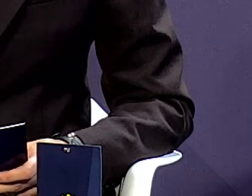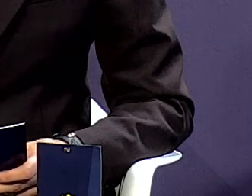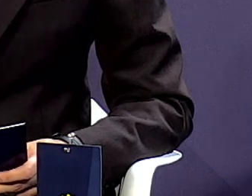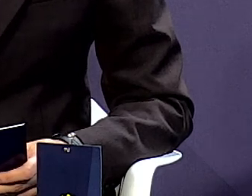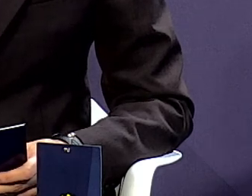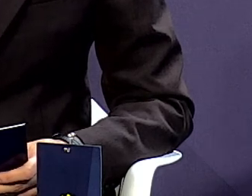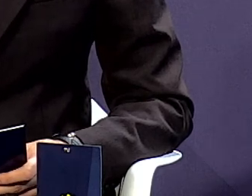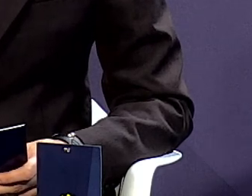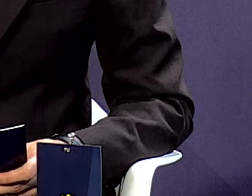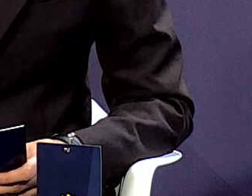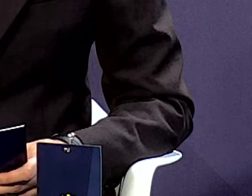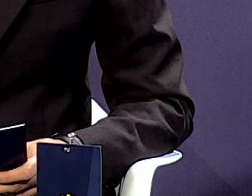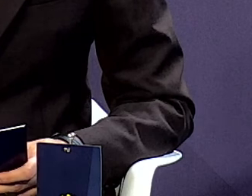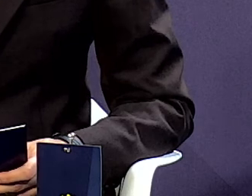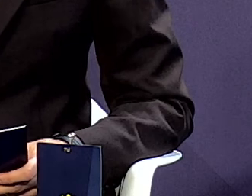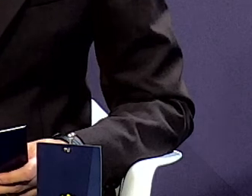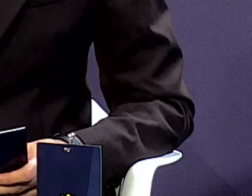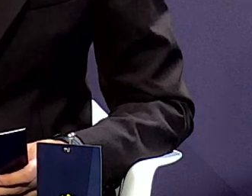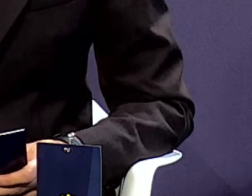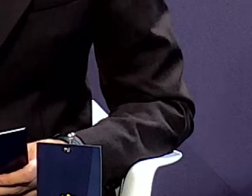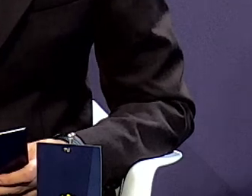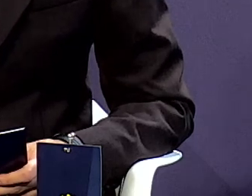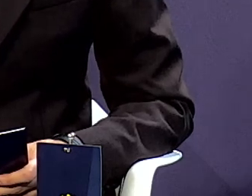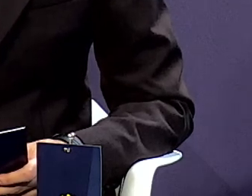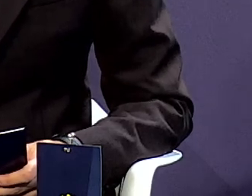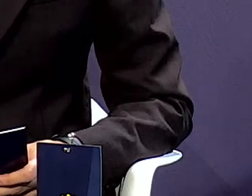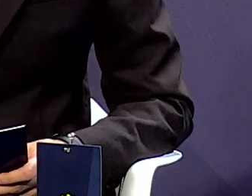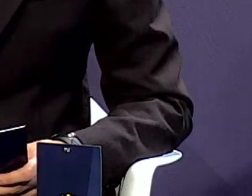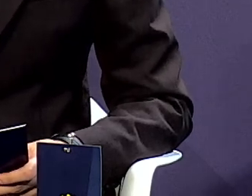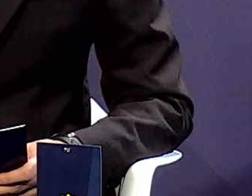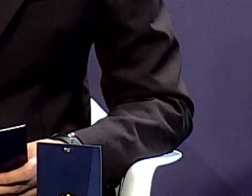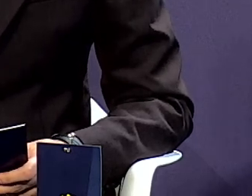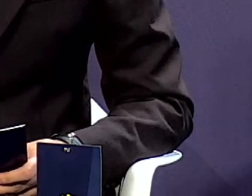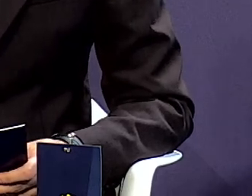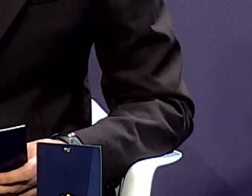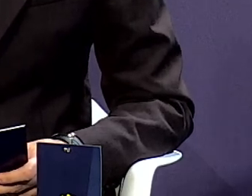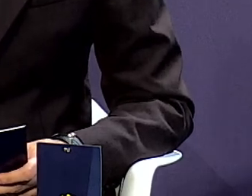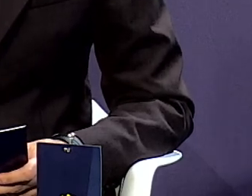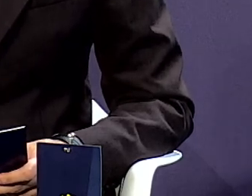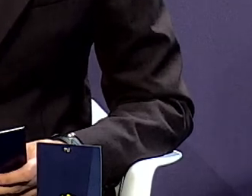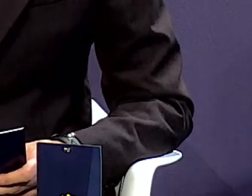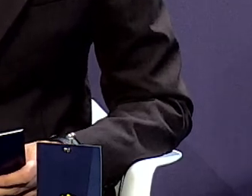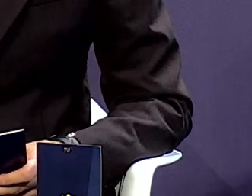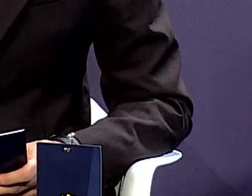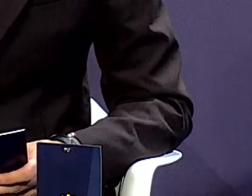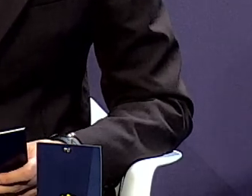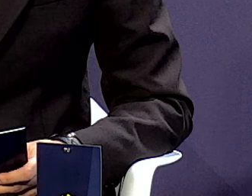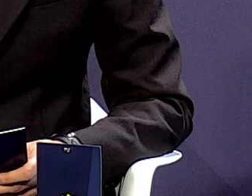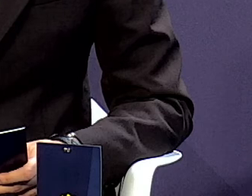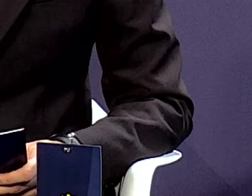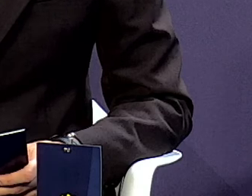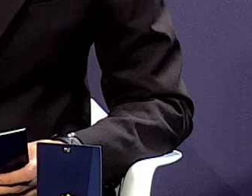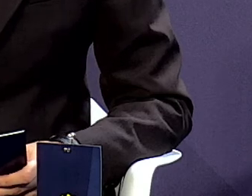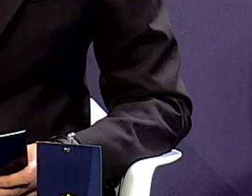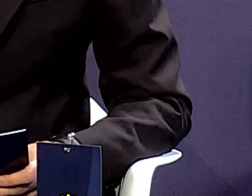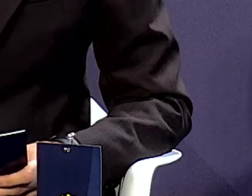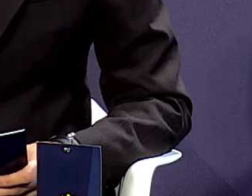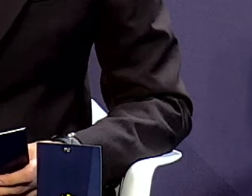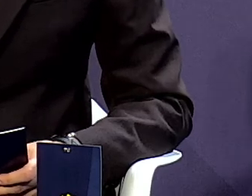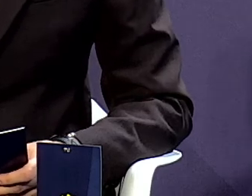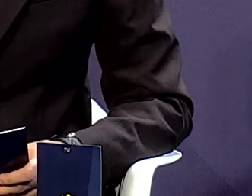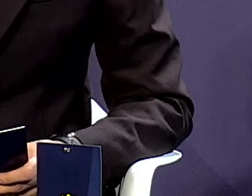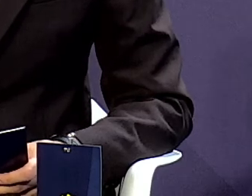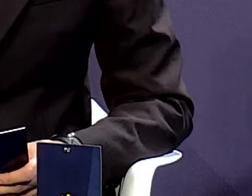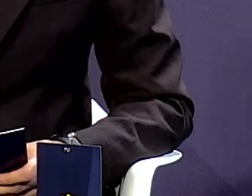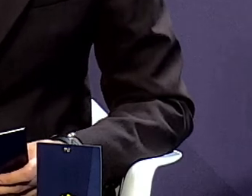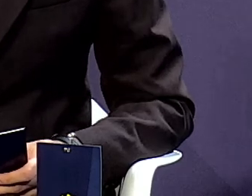and to offer space for young people to discuss directly with policymakers and other stakeholders in the process of youth participation. And this is going to be the